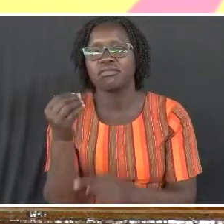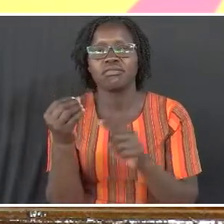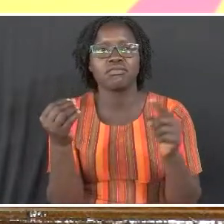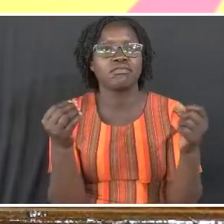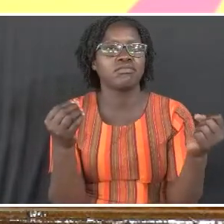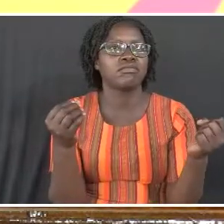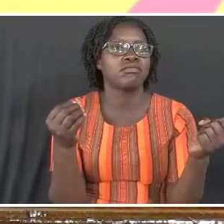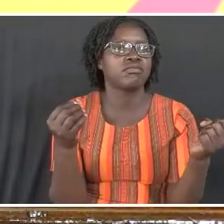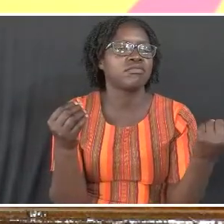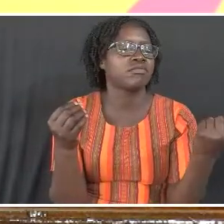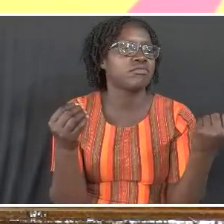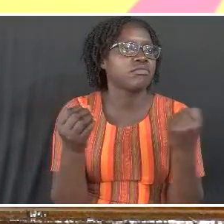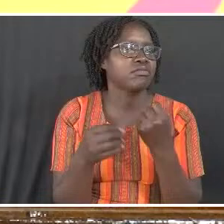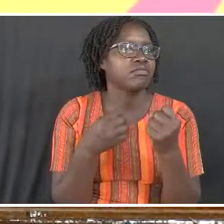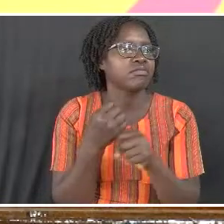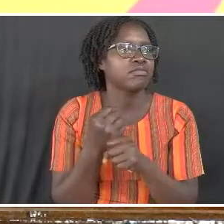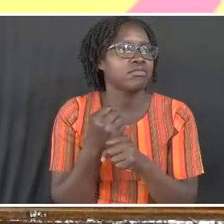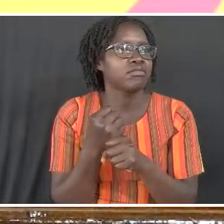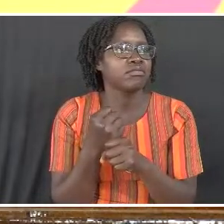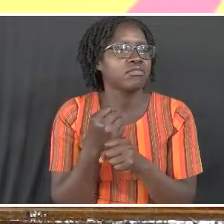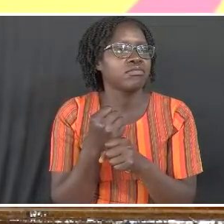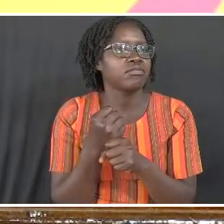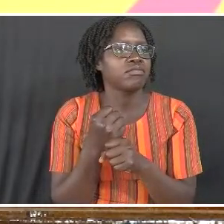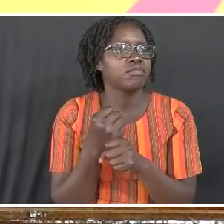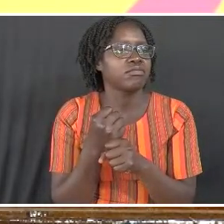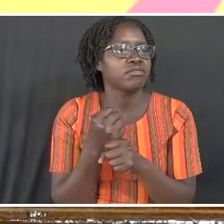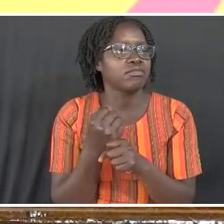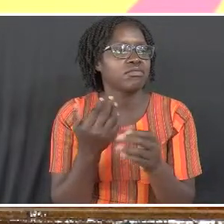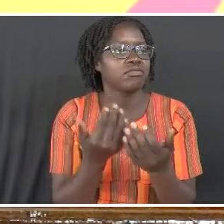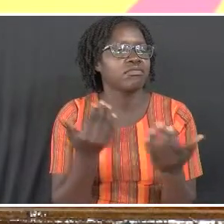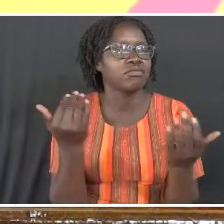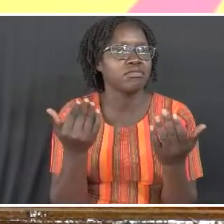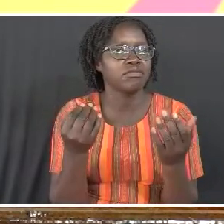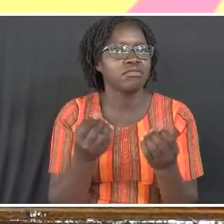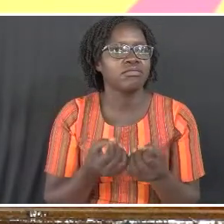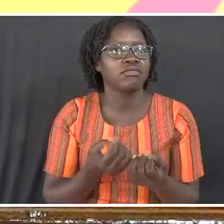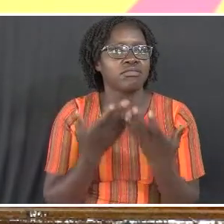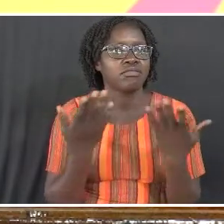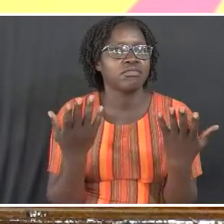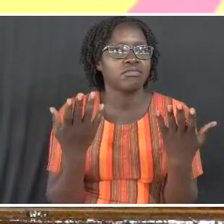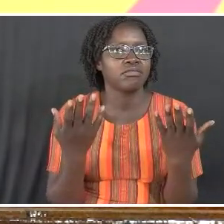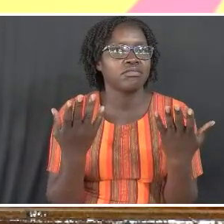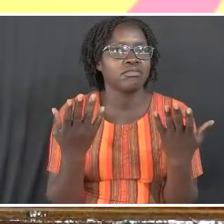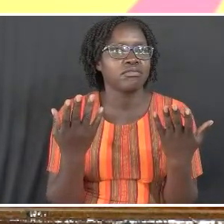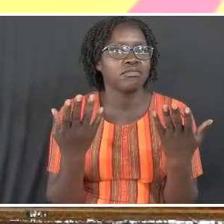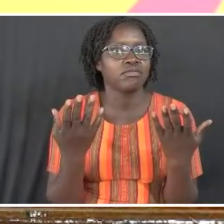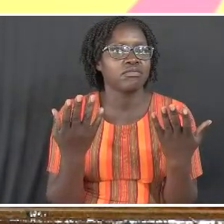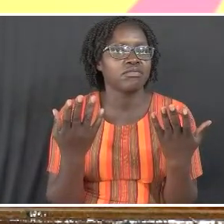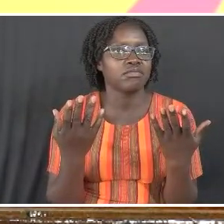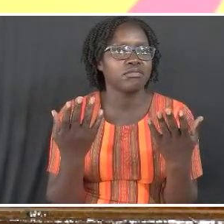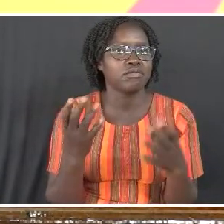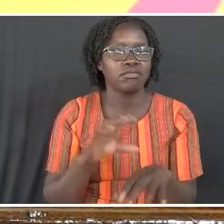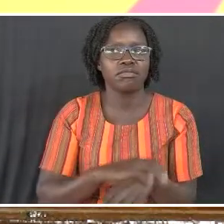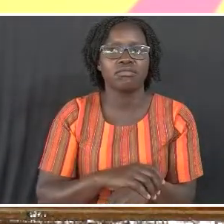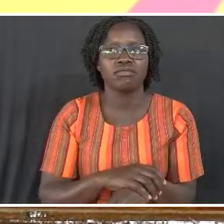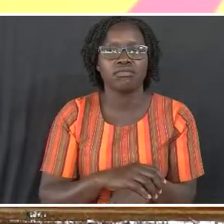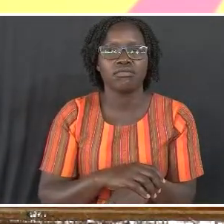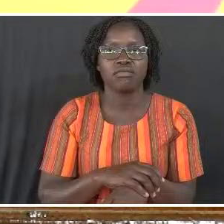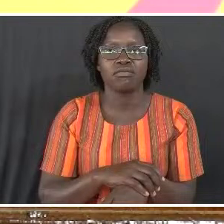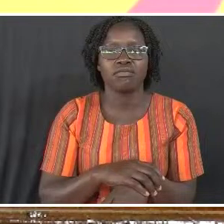to 12 years, that's when children are exposed, or they are more prone to get